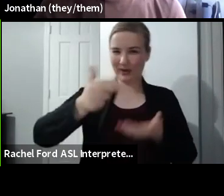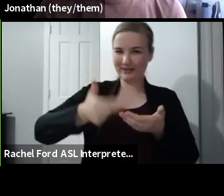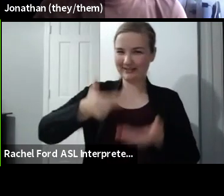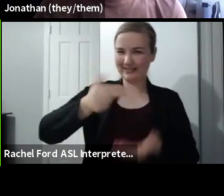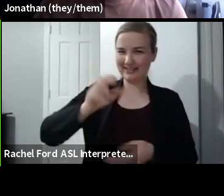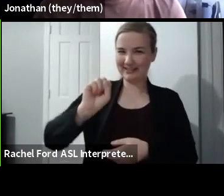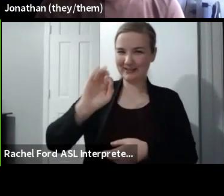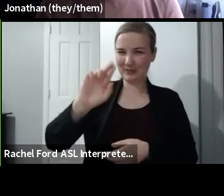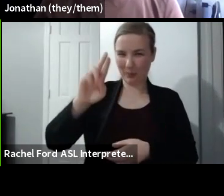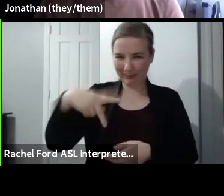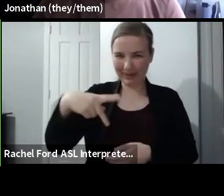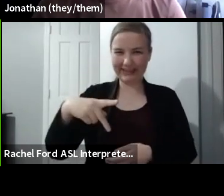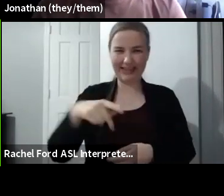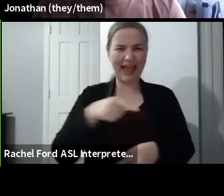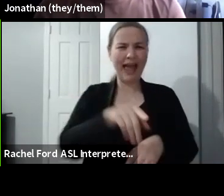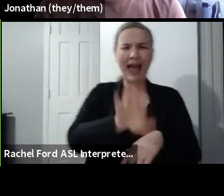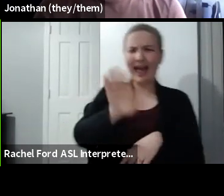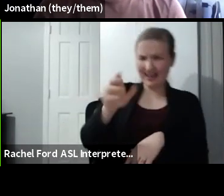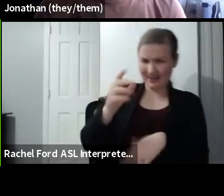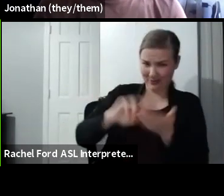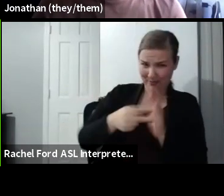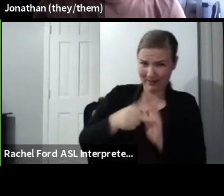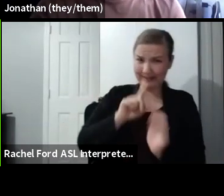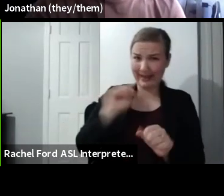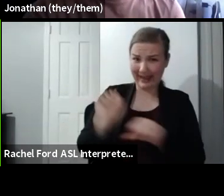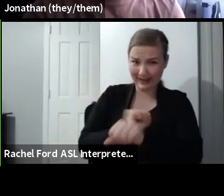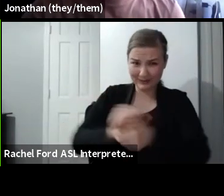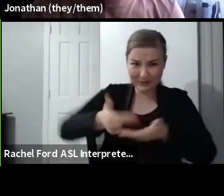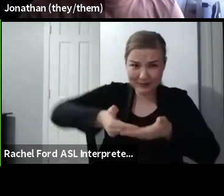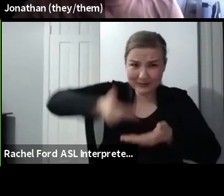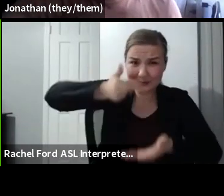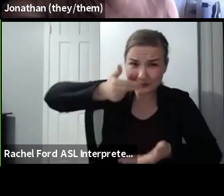You know, like pepper, Jonathan is saying.